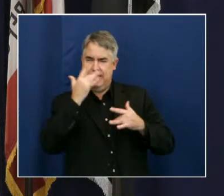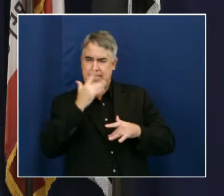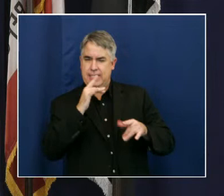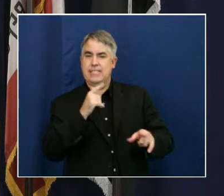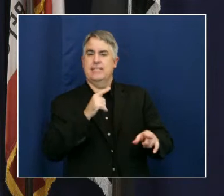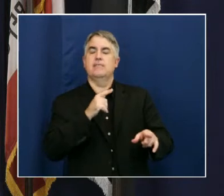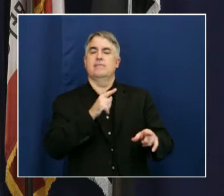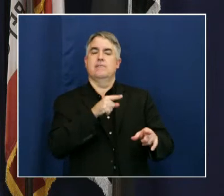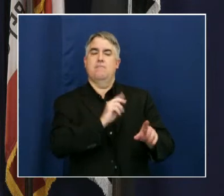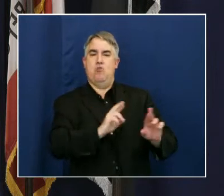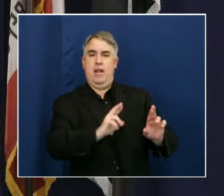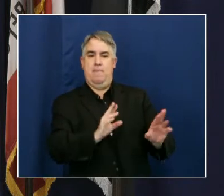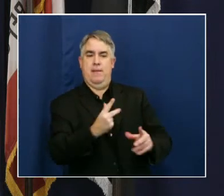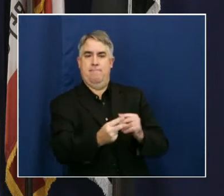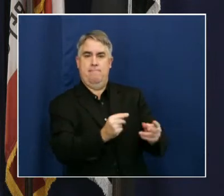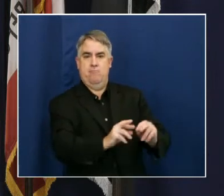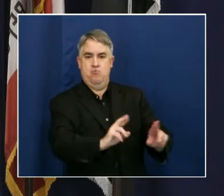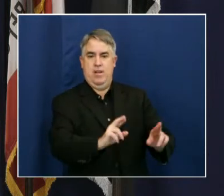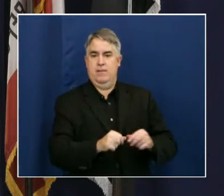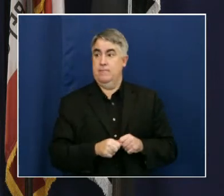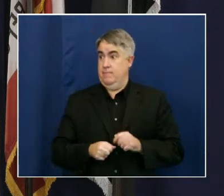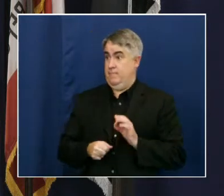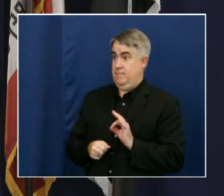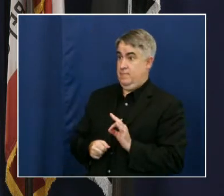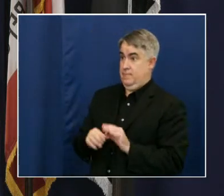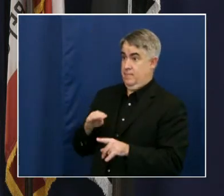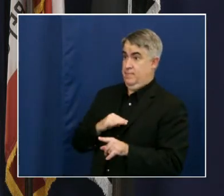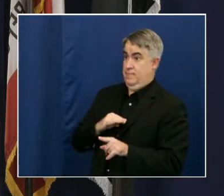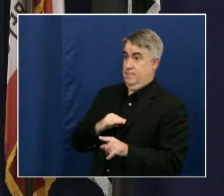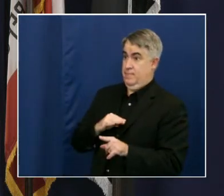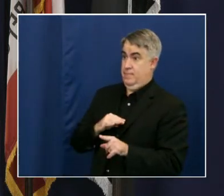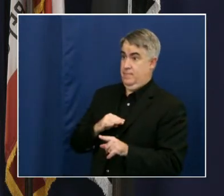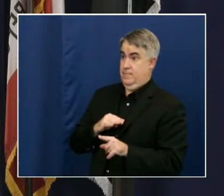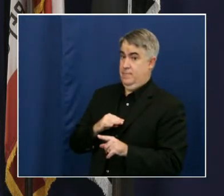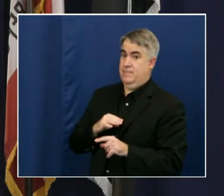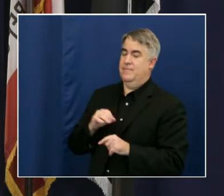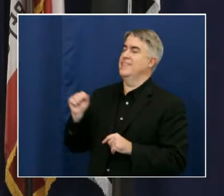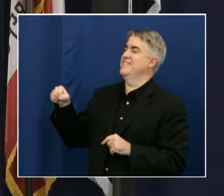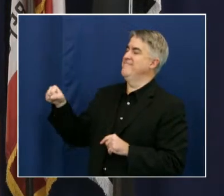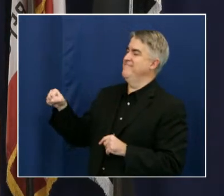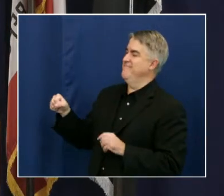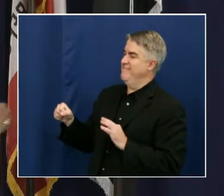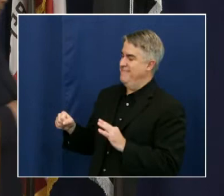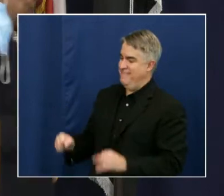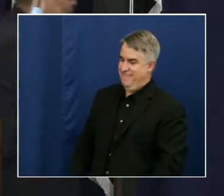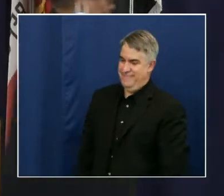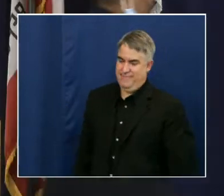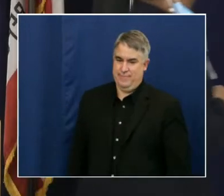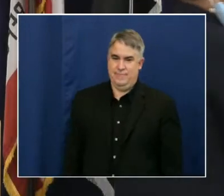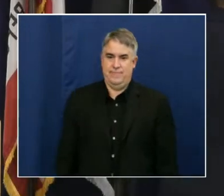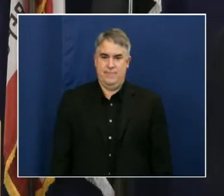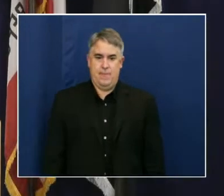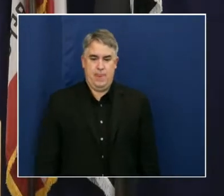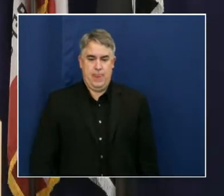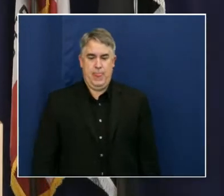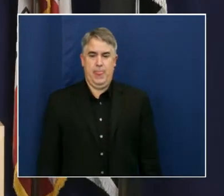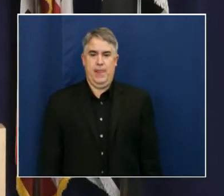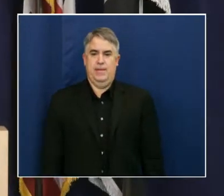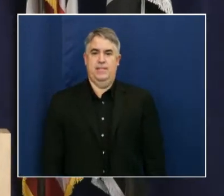taking. Thank you. Does that explain? Yes, thank you. Oh, thank you.